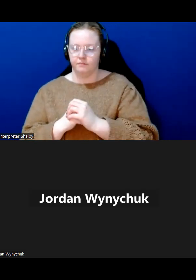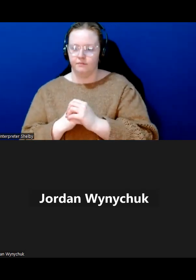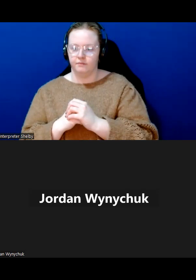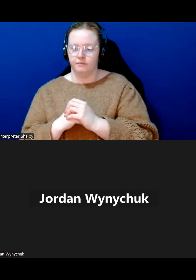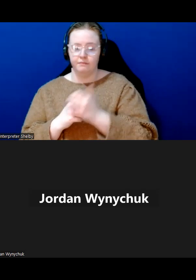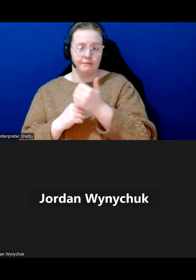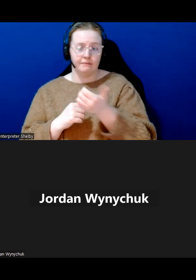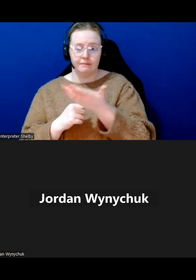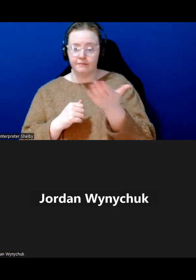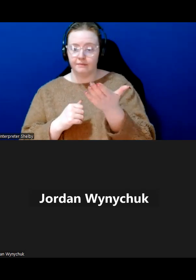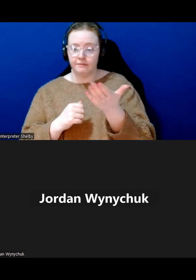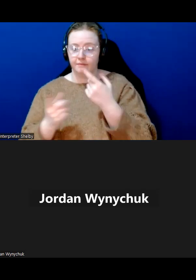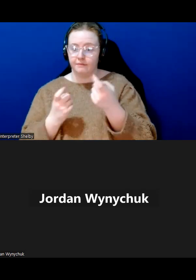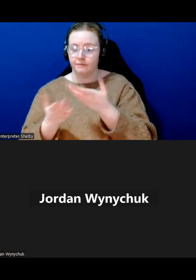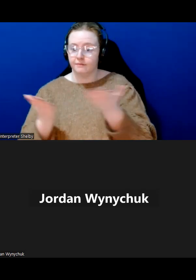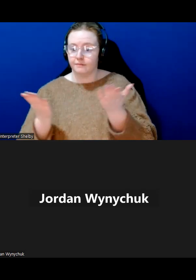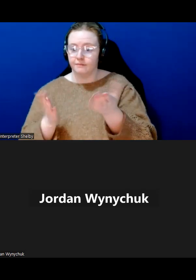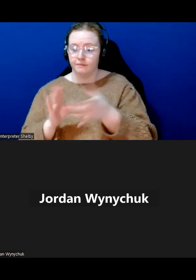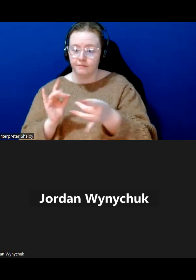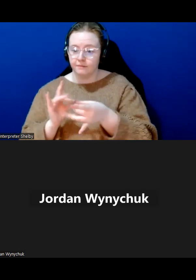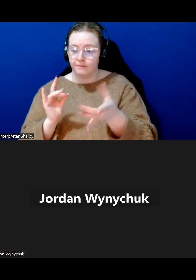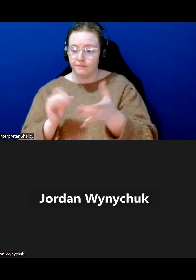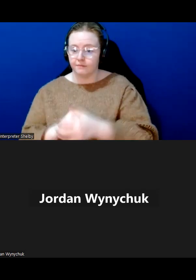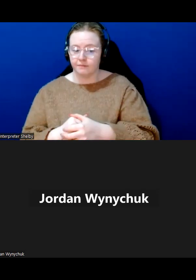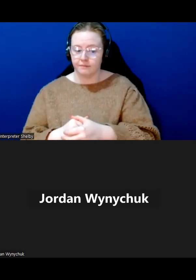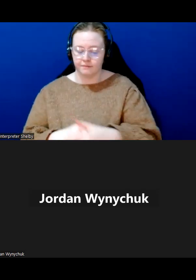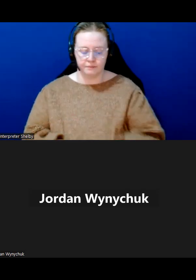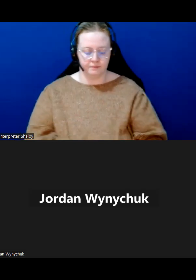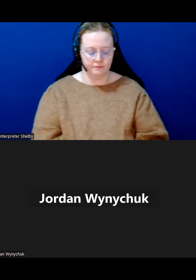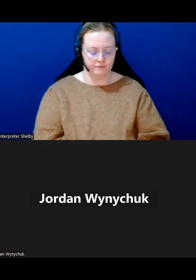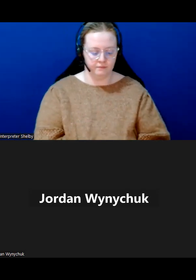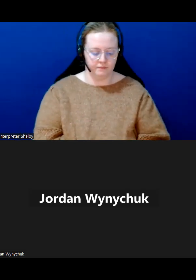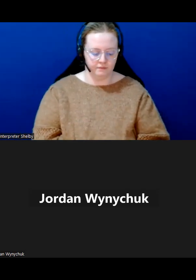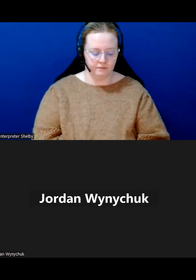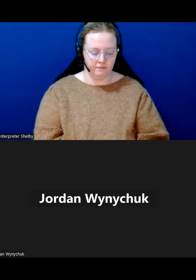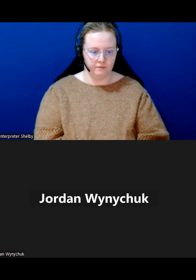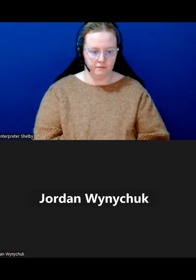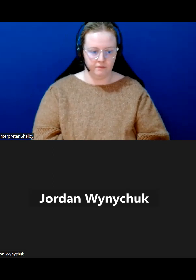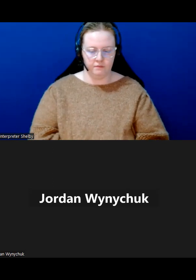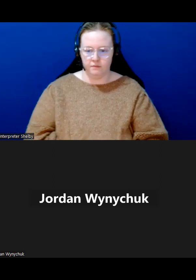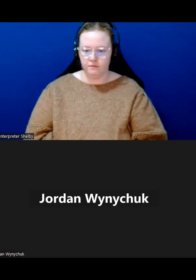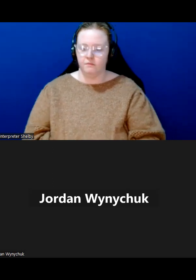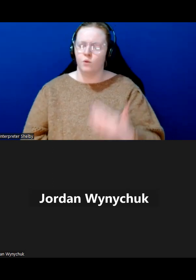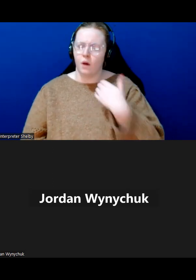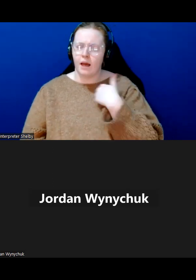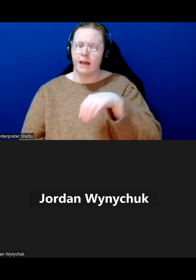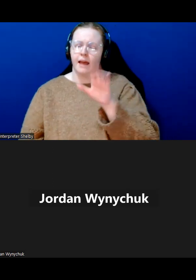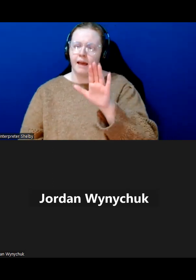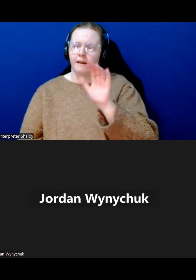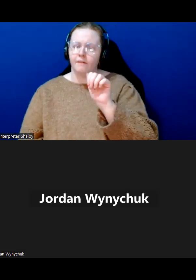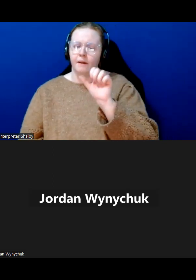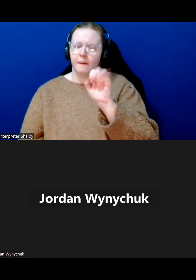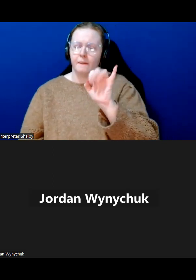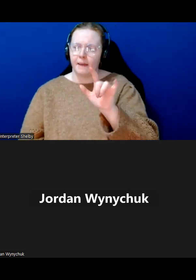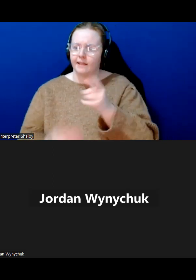Anybody else have any questions, comments? I have a question. I have basil growing in the pot,